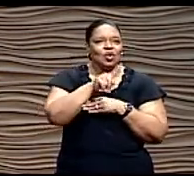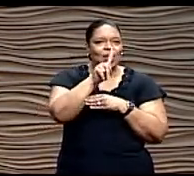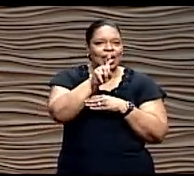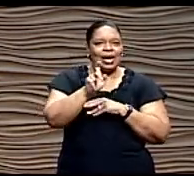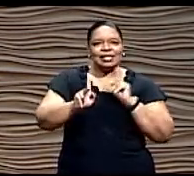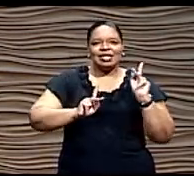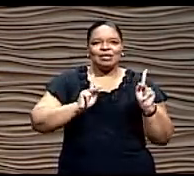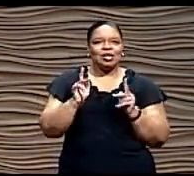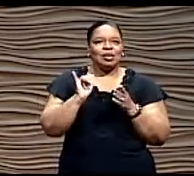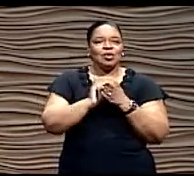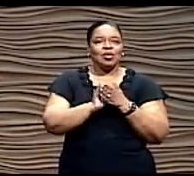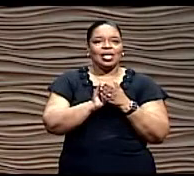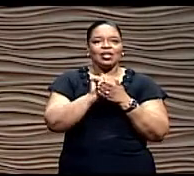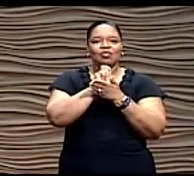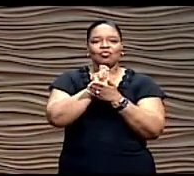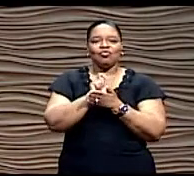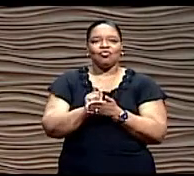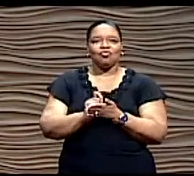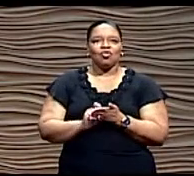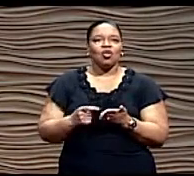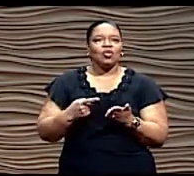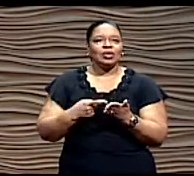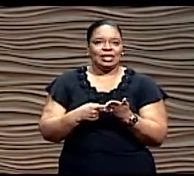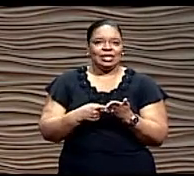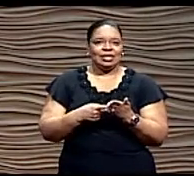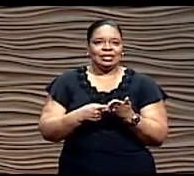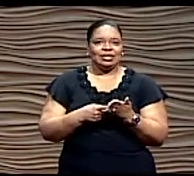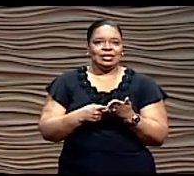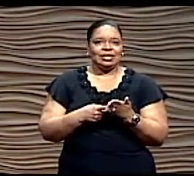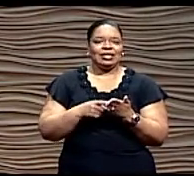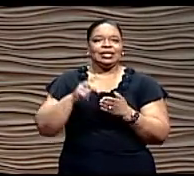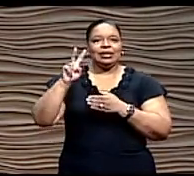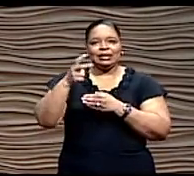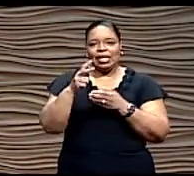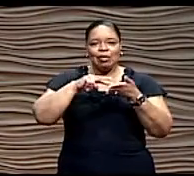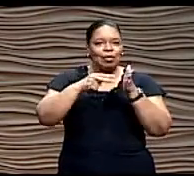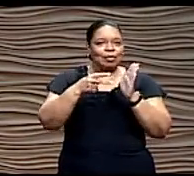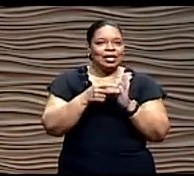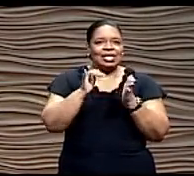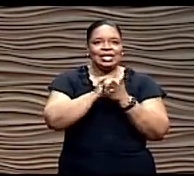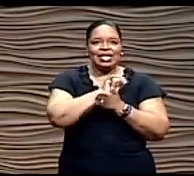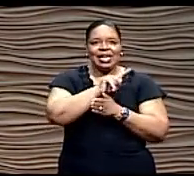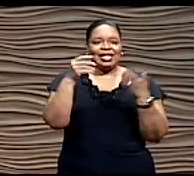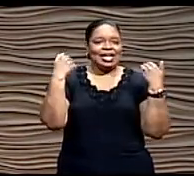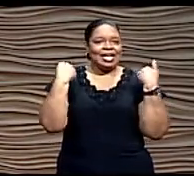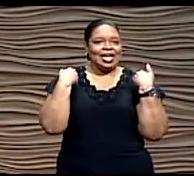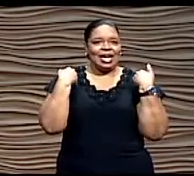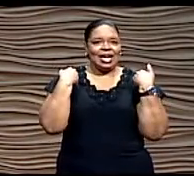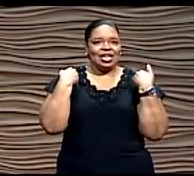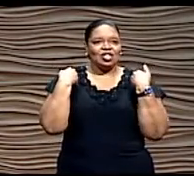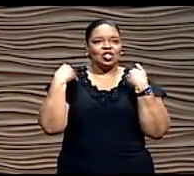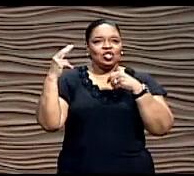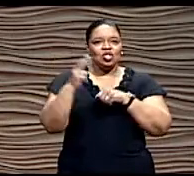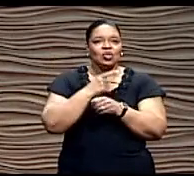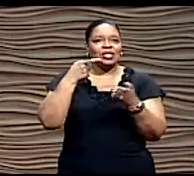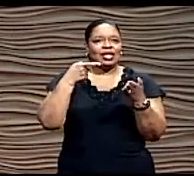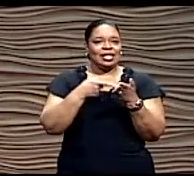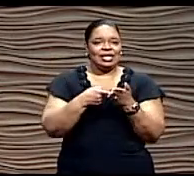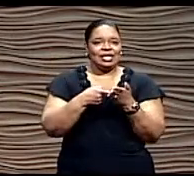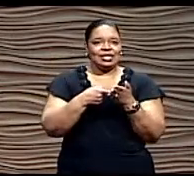people that constructed this, the double meaning that they would have behind this spiritual would